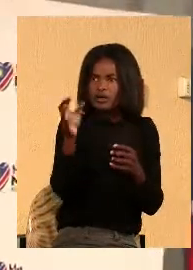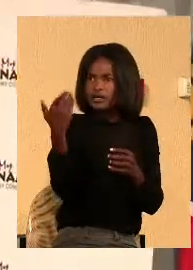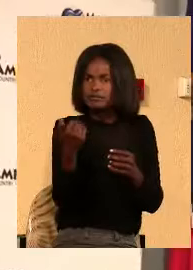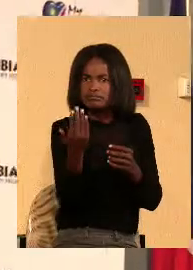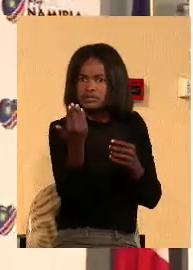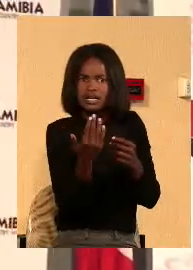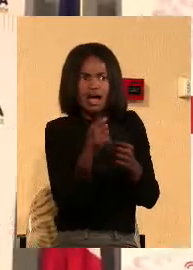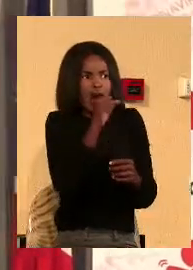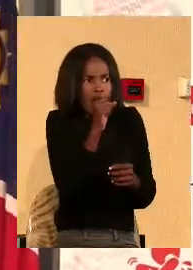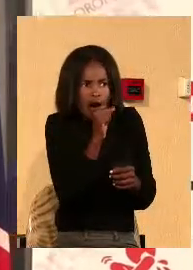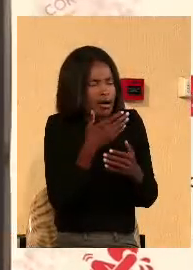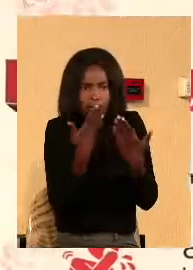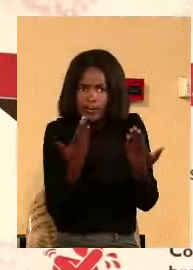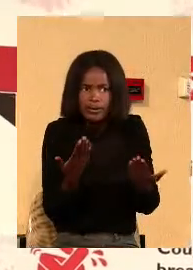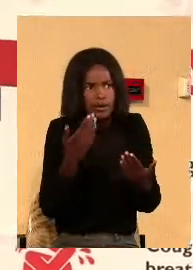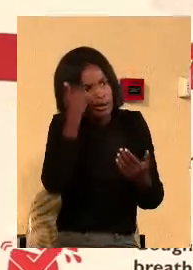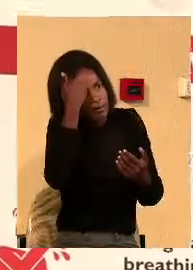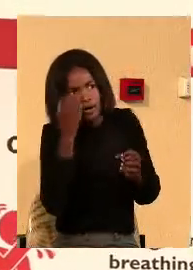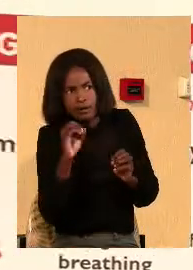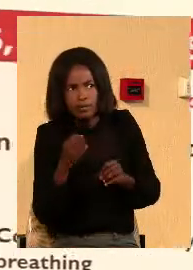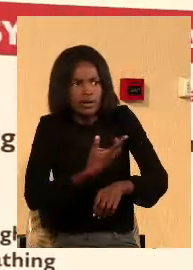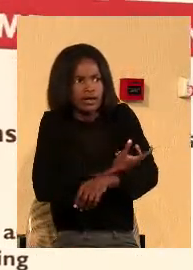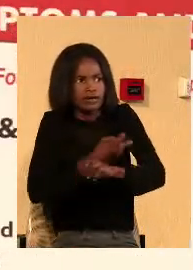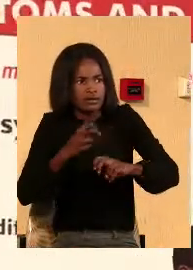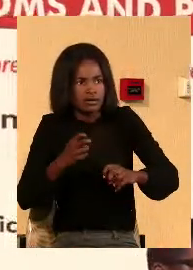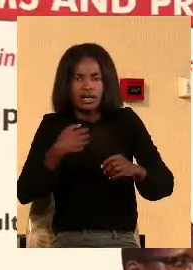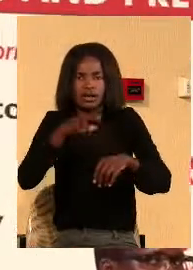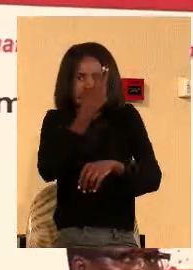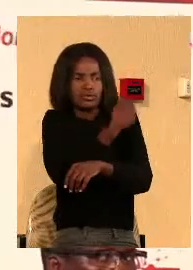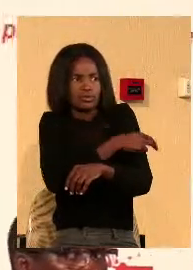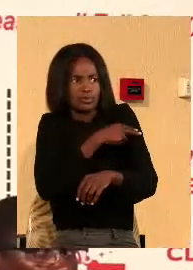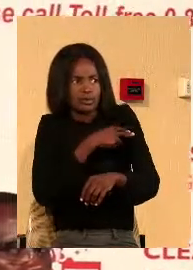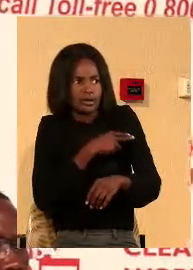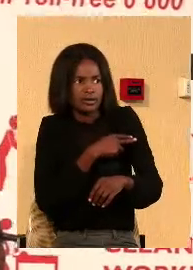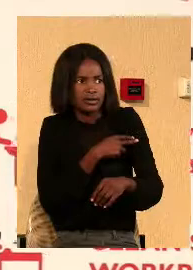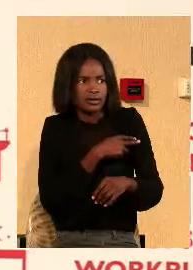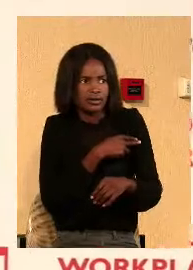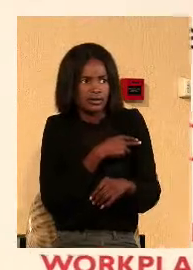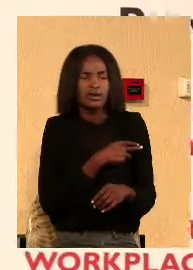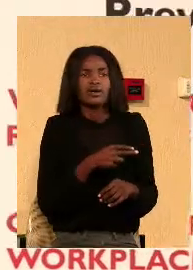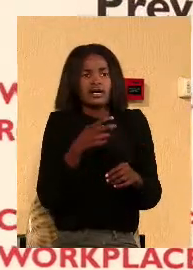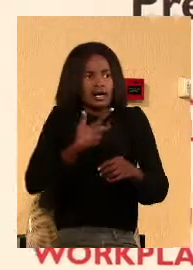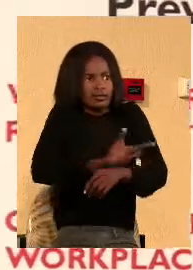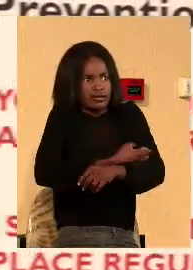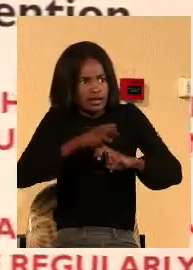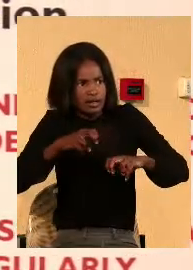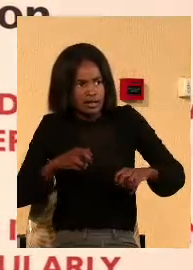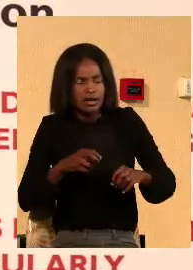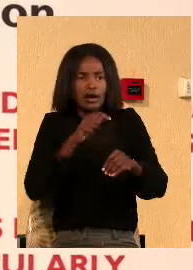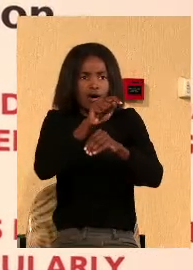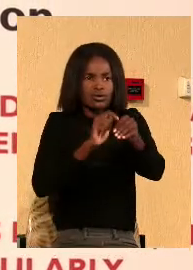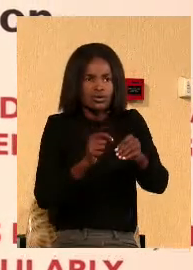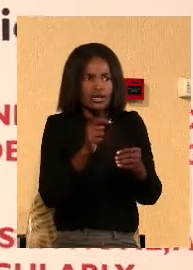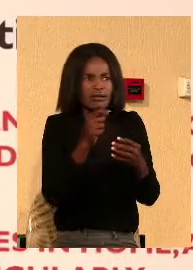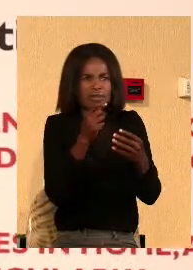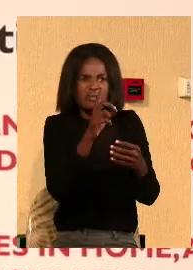if they're not coughing, and then we test them. We go to the hospital outpatient department, we test them, or we go to a shop and